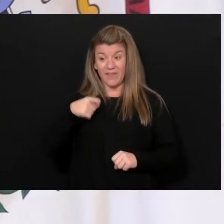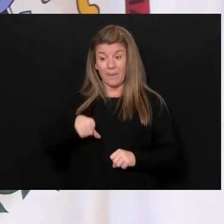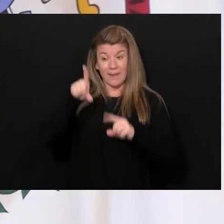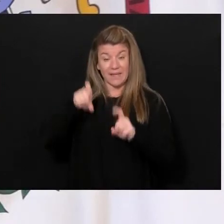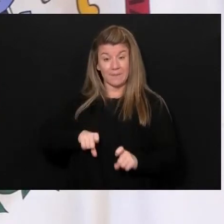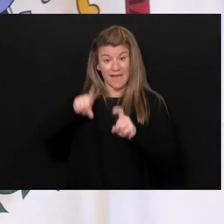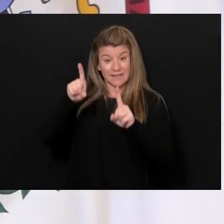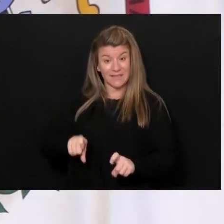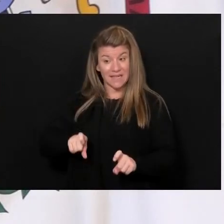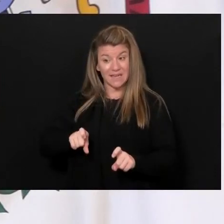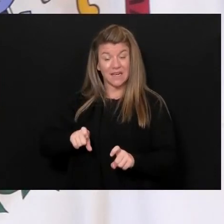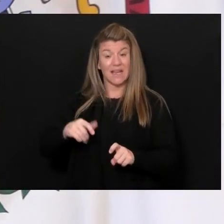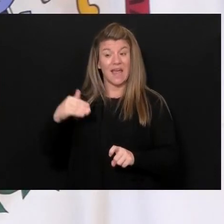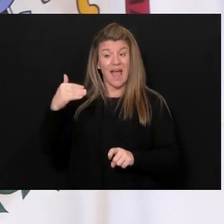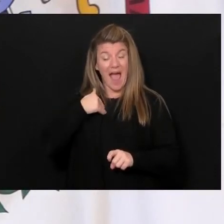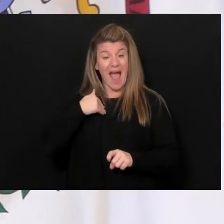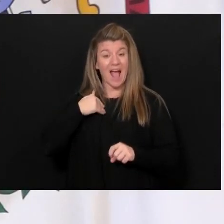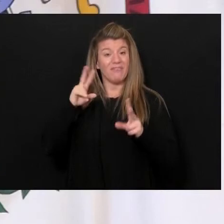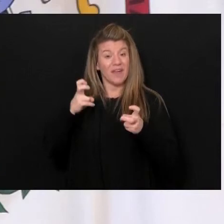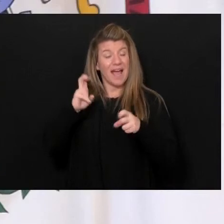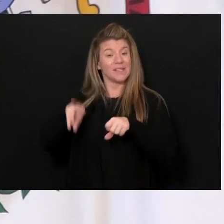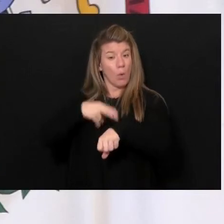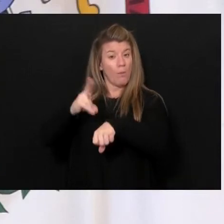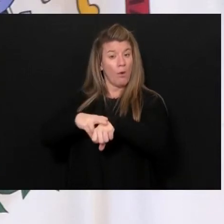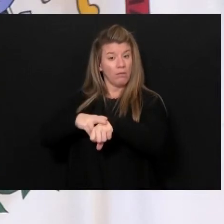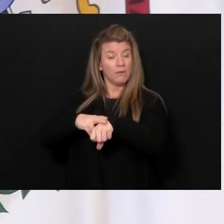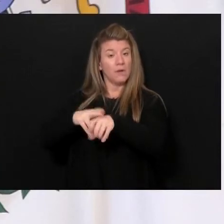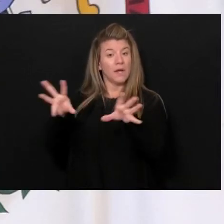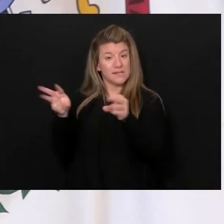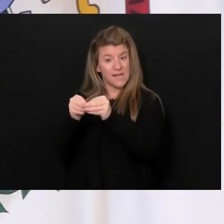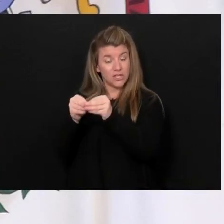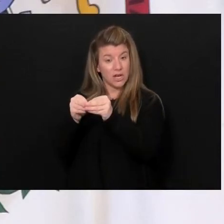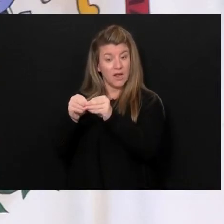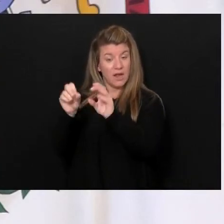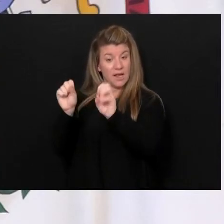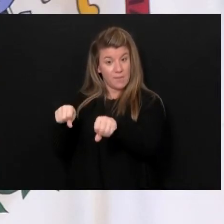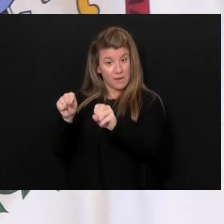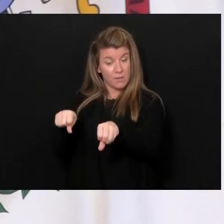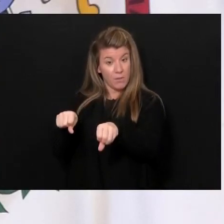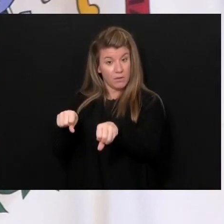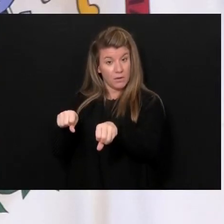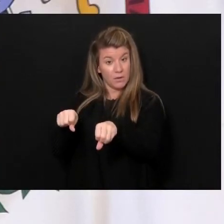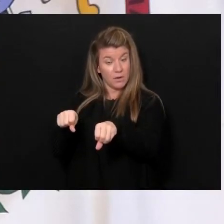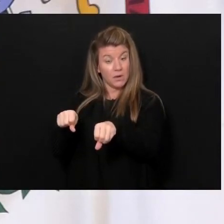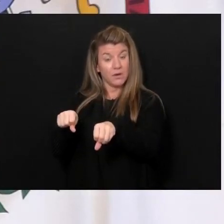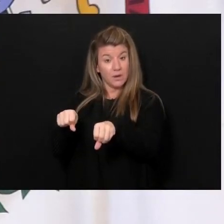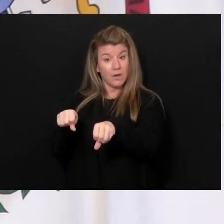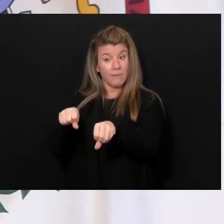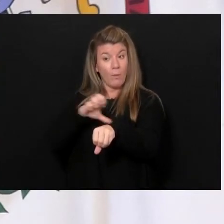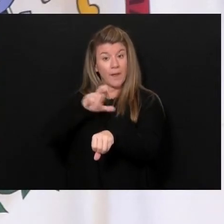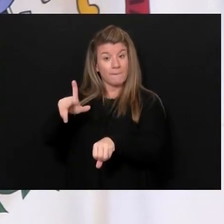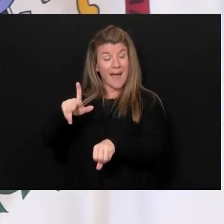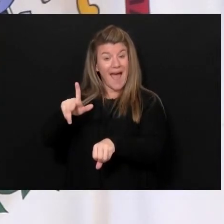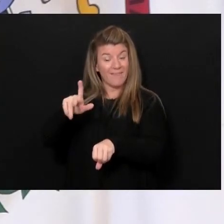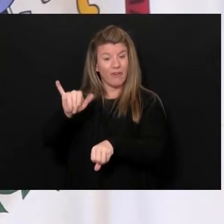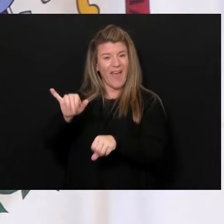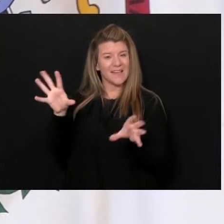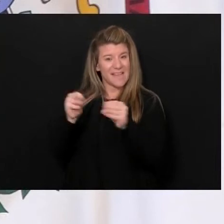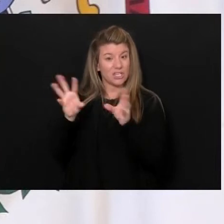tested, have as close to normal, you know, a session as we can possibly have when we come back into session